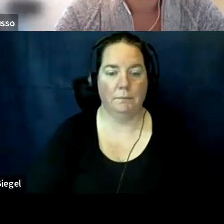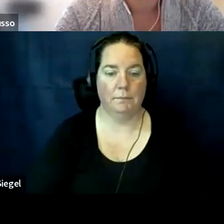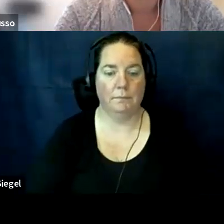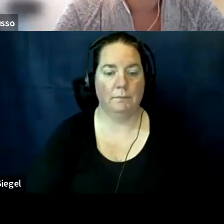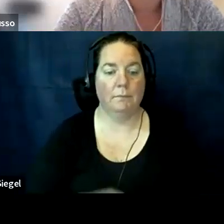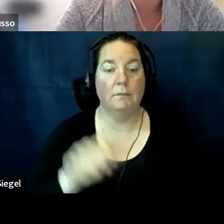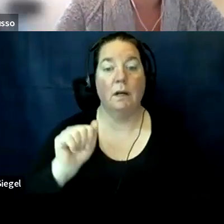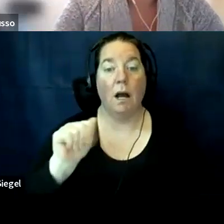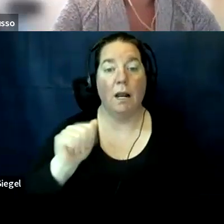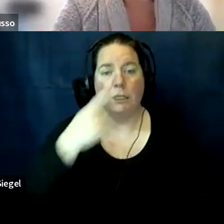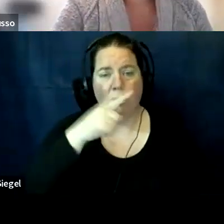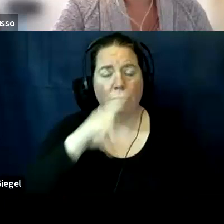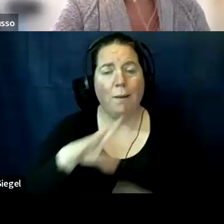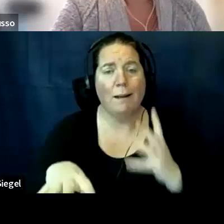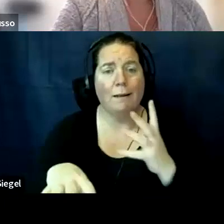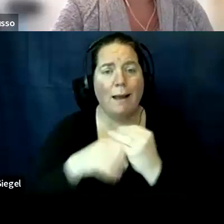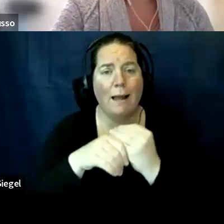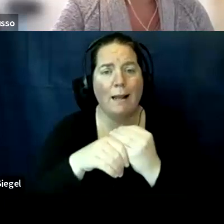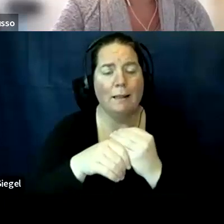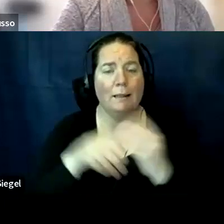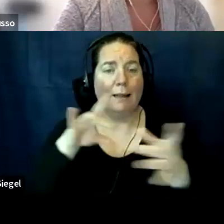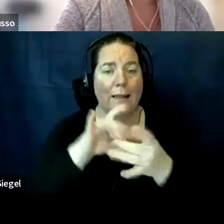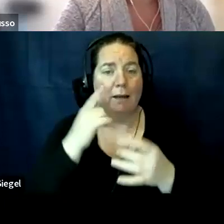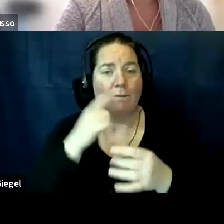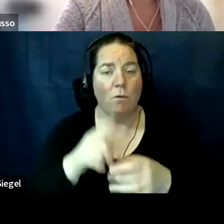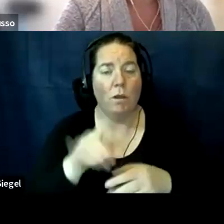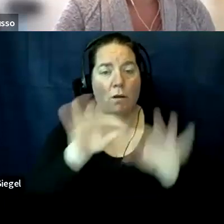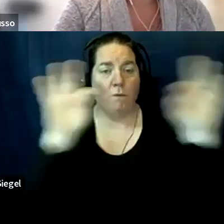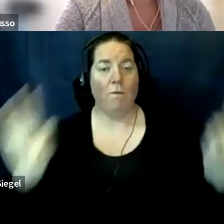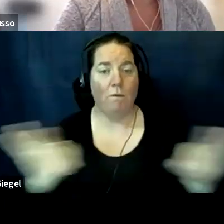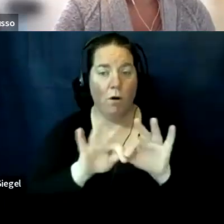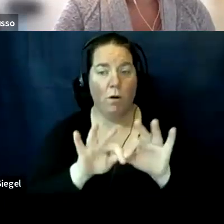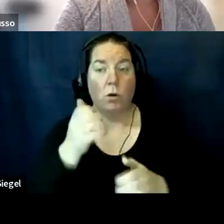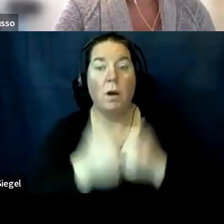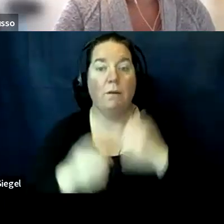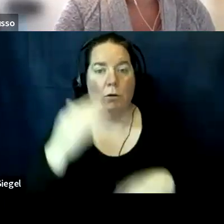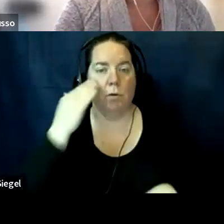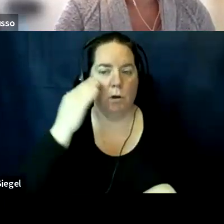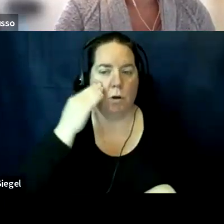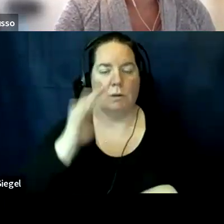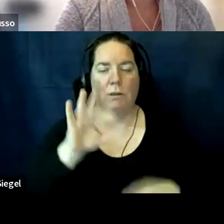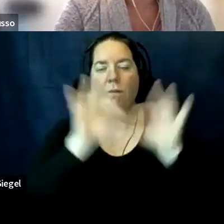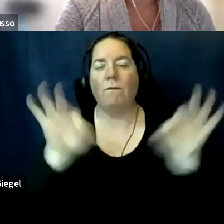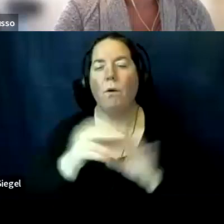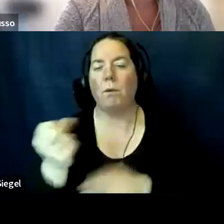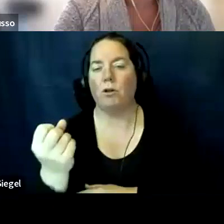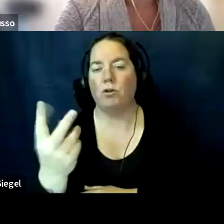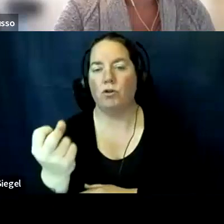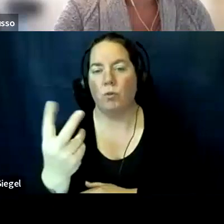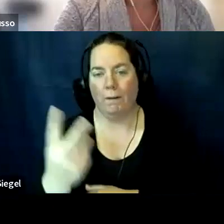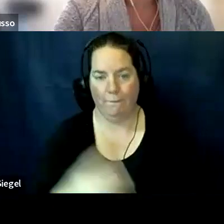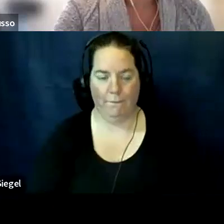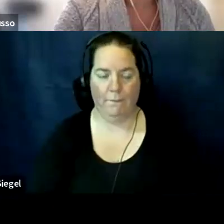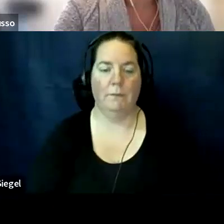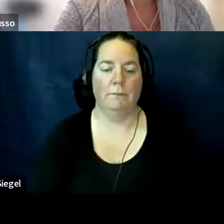in the chat the link to where those forms live, that would bring everyone to form 12, and that would give you an idea